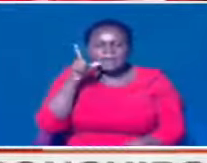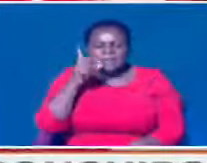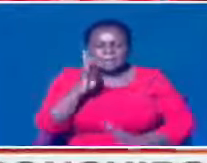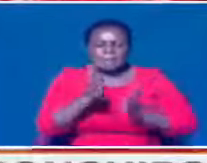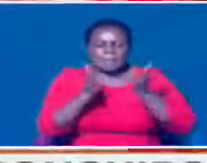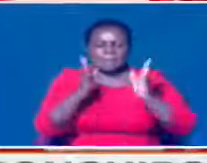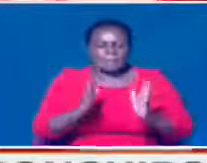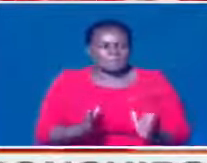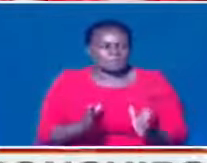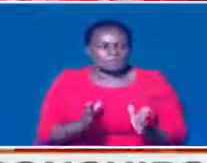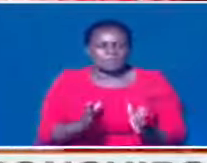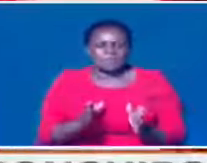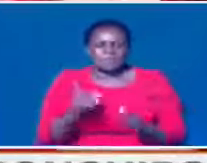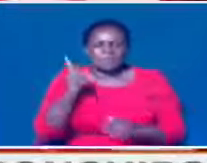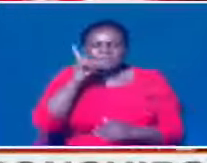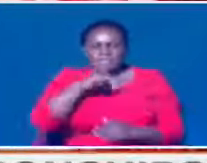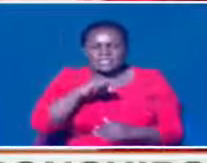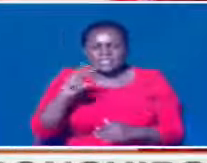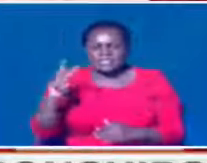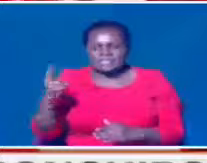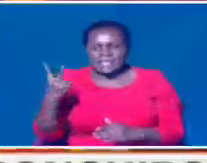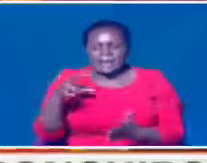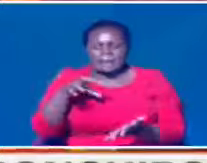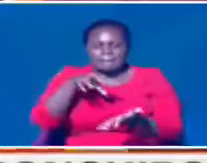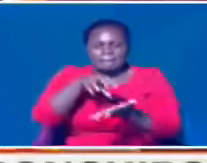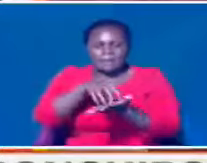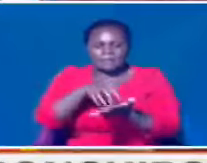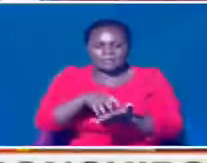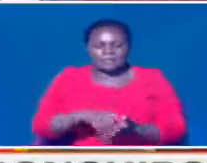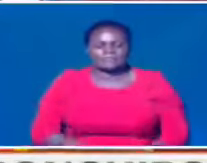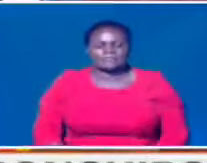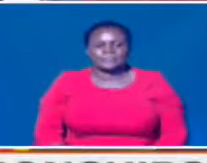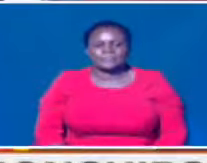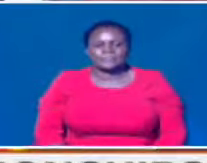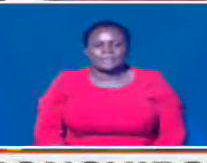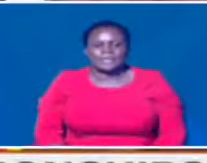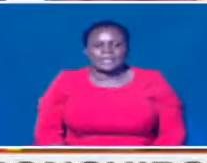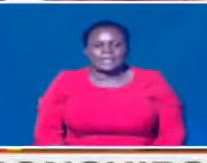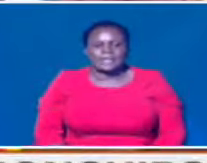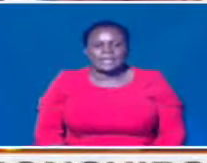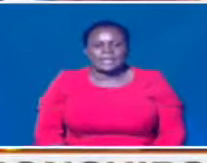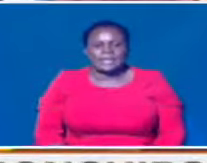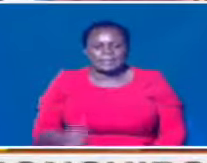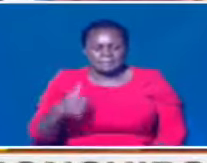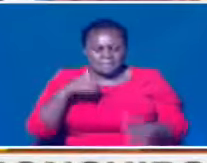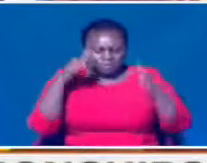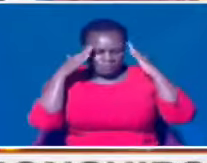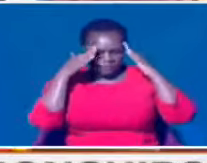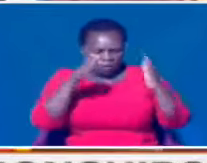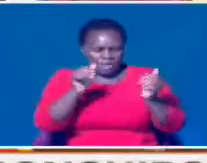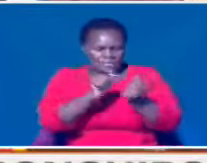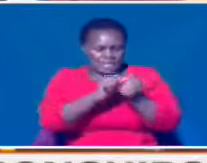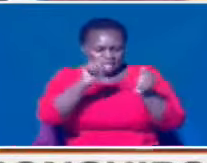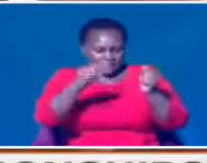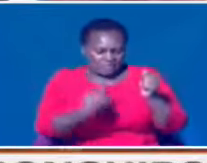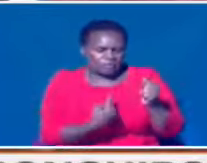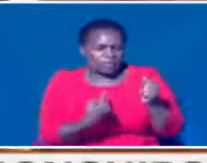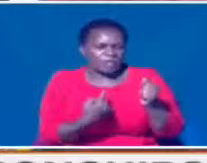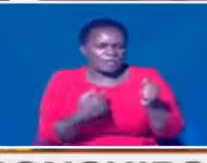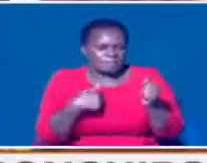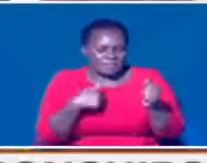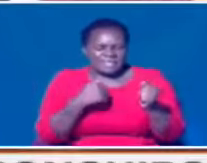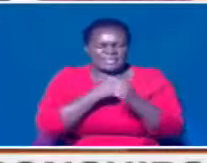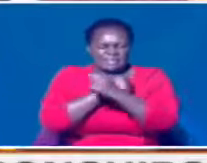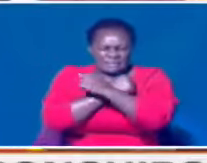up Jocelyn Chepkoech finished in second place. And actually, even if I had competed on 10,000, I had that